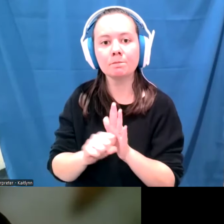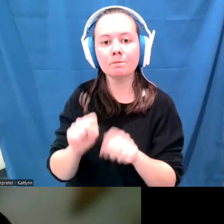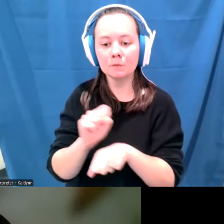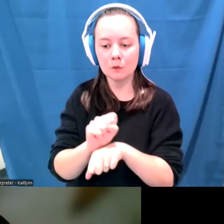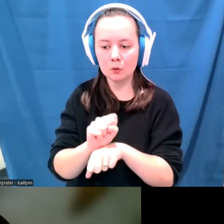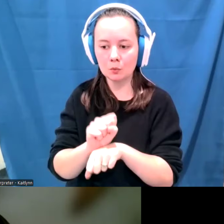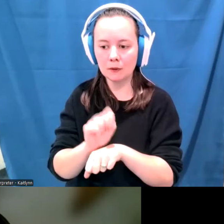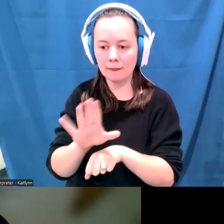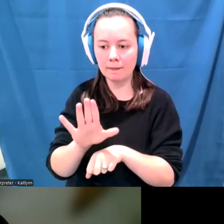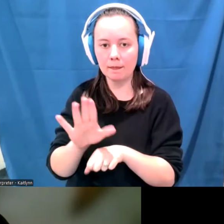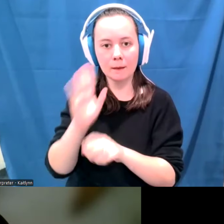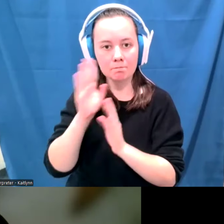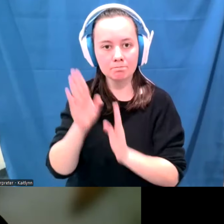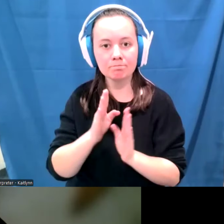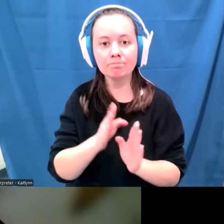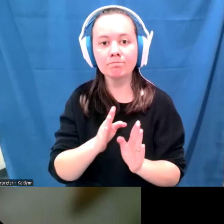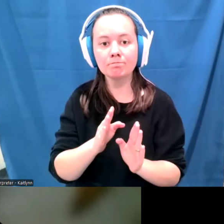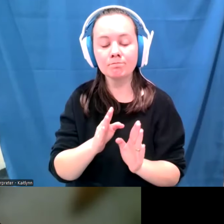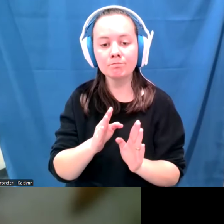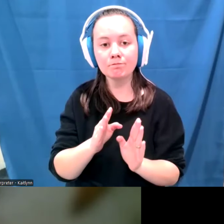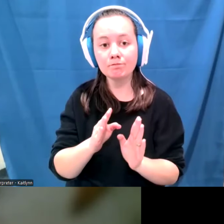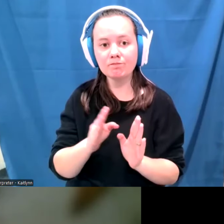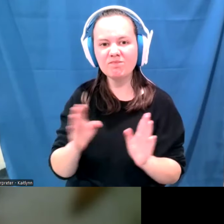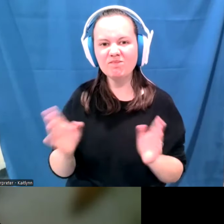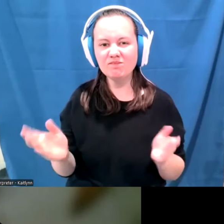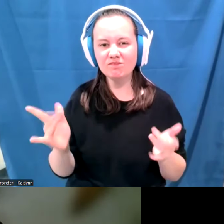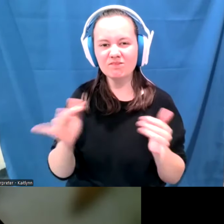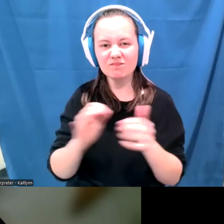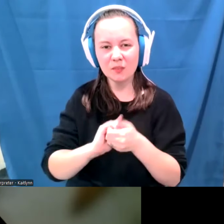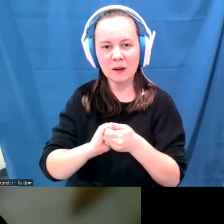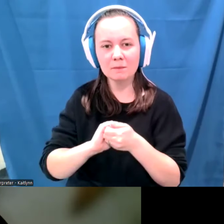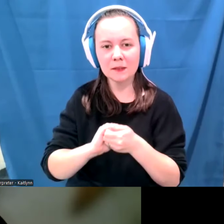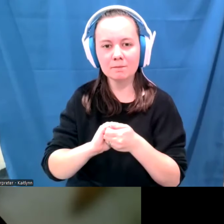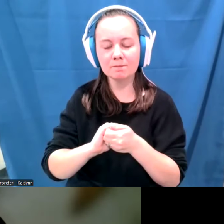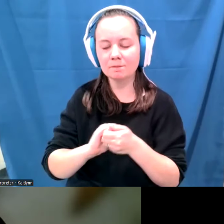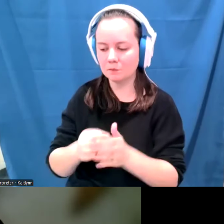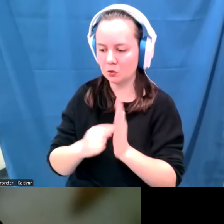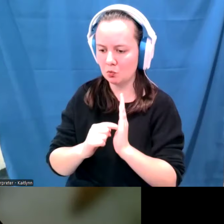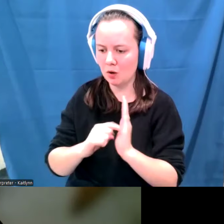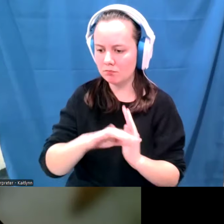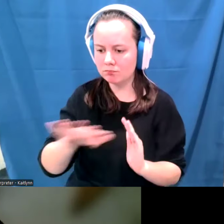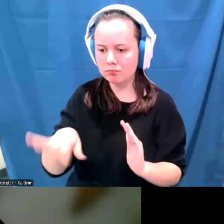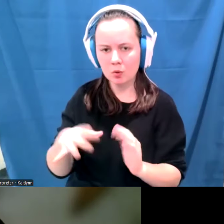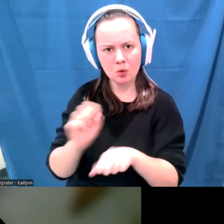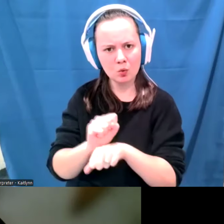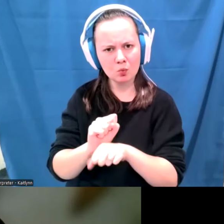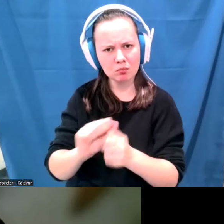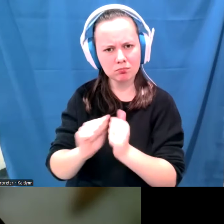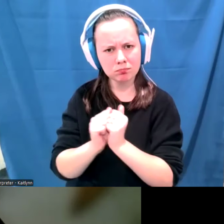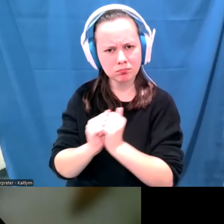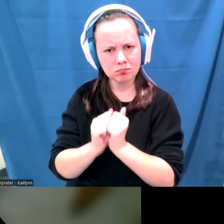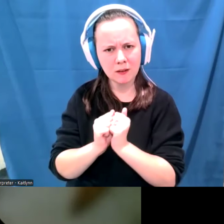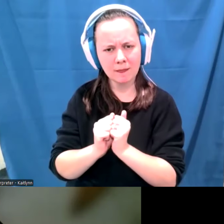plans to come together, to require them and work with them to come together and identify